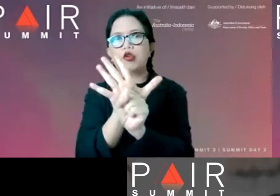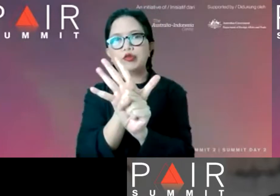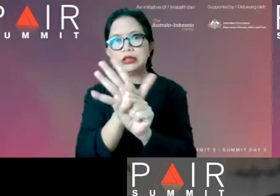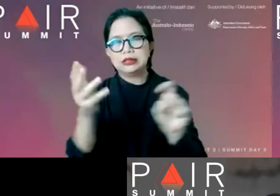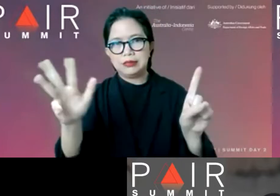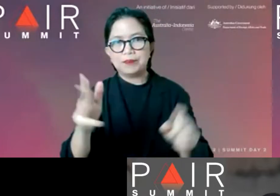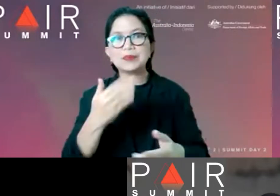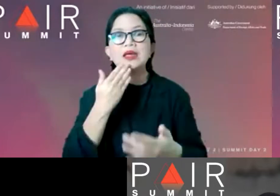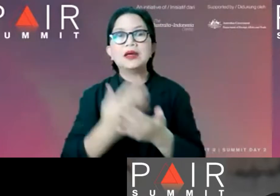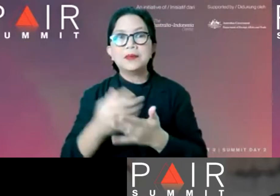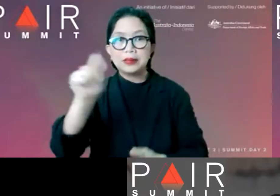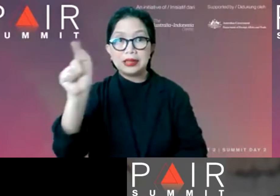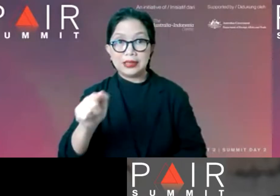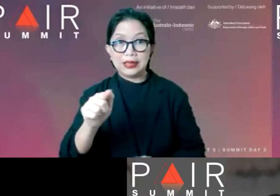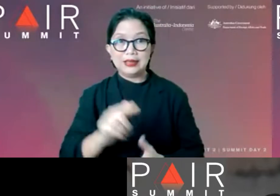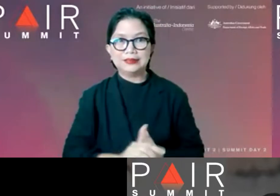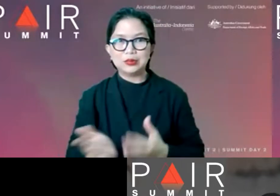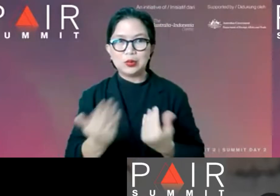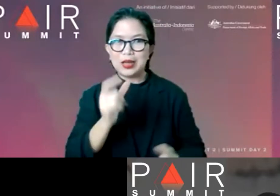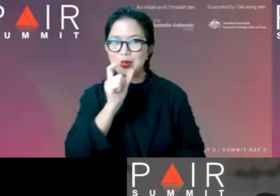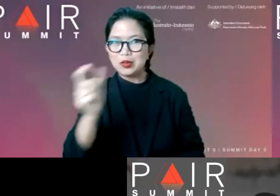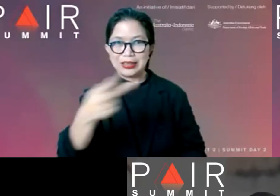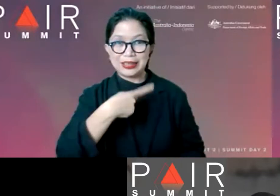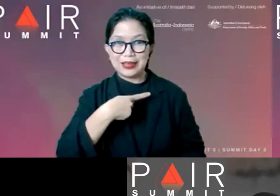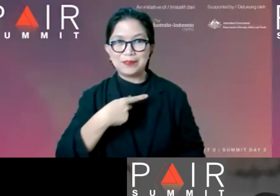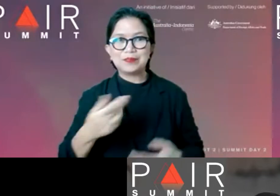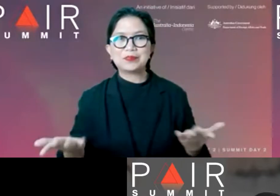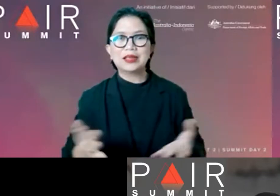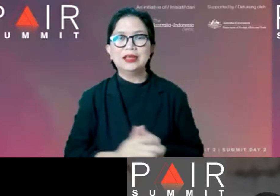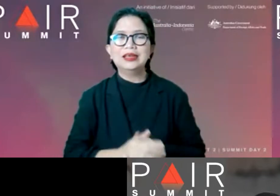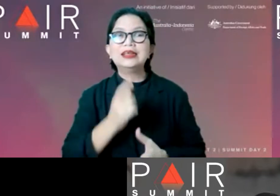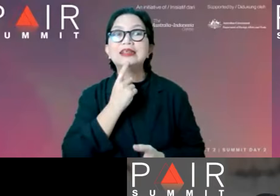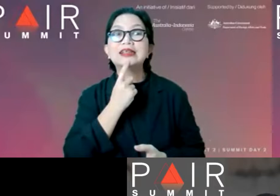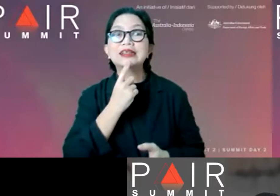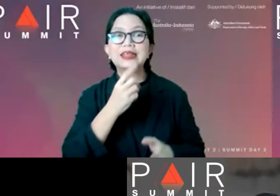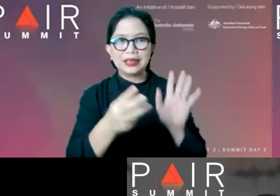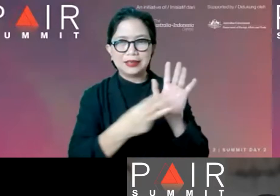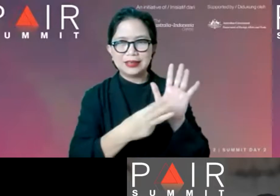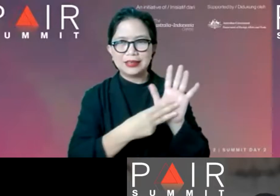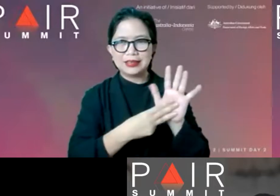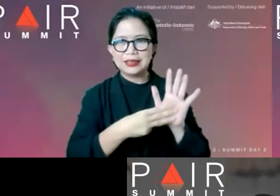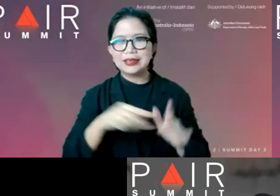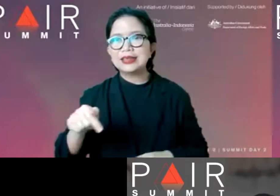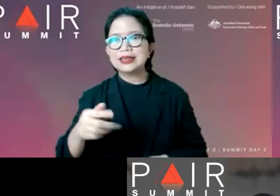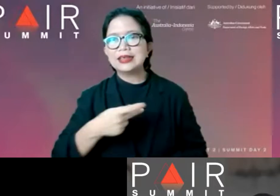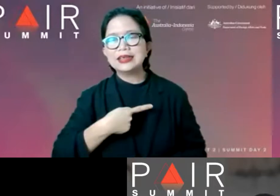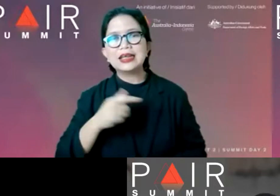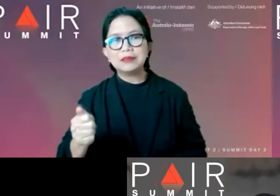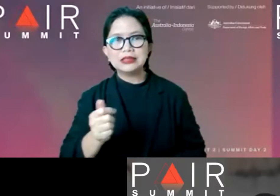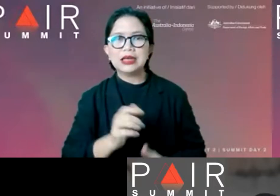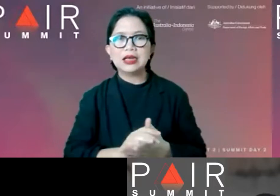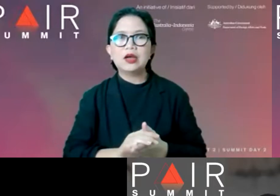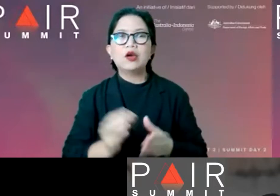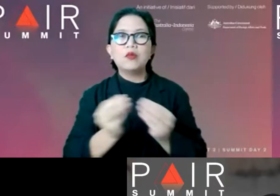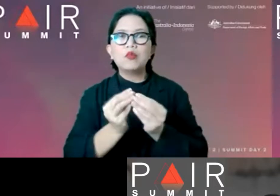is, there's certain conditions where we're being able to recommend in Jogja, but are